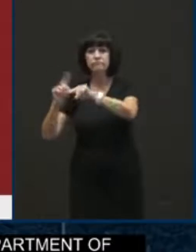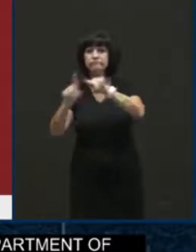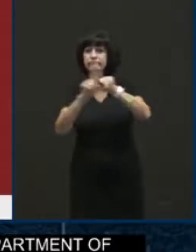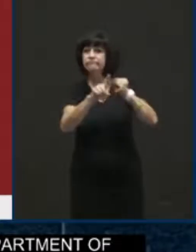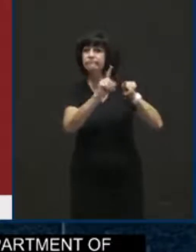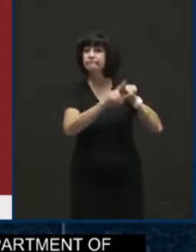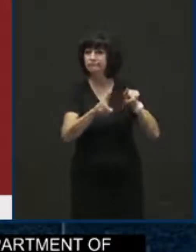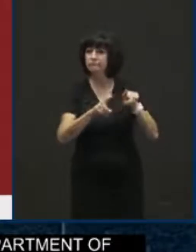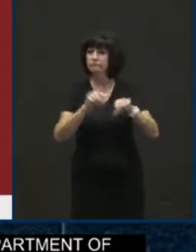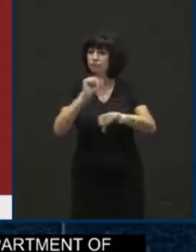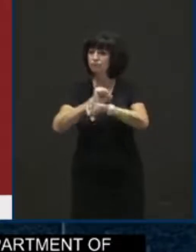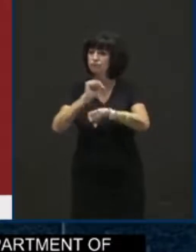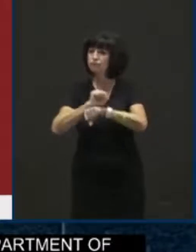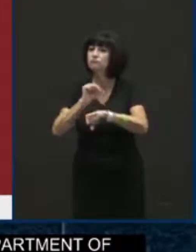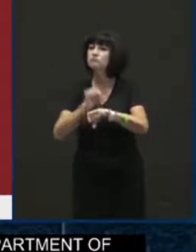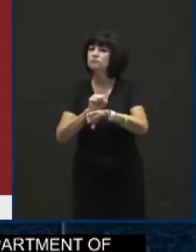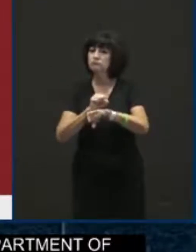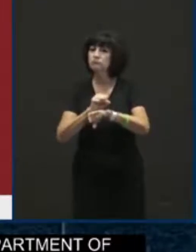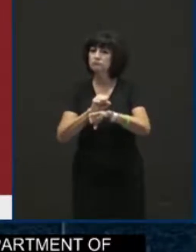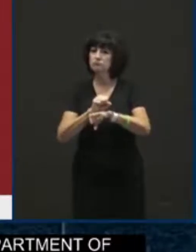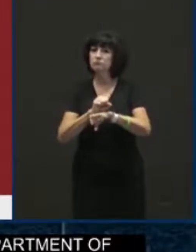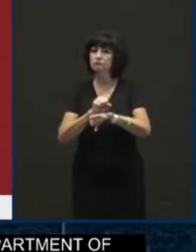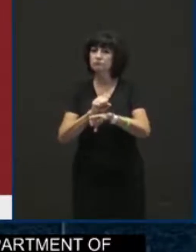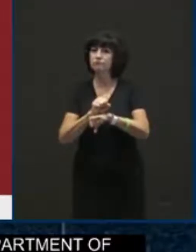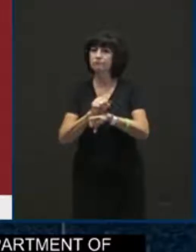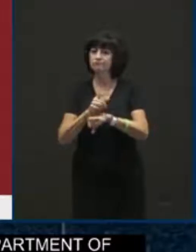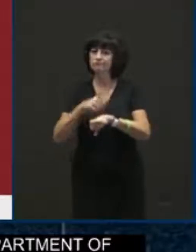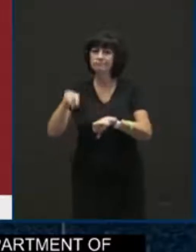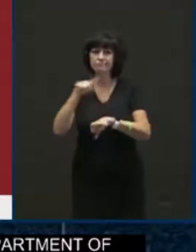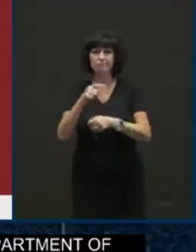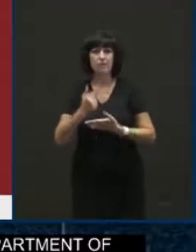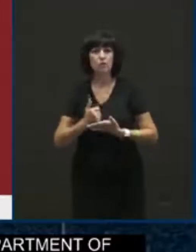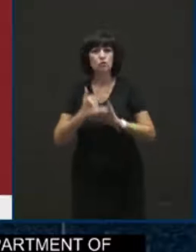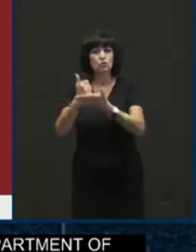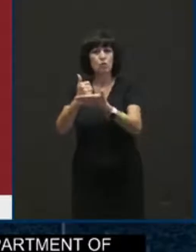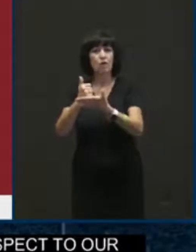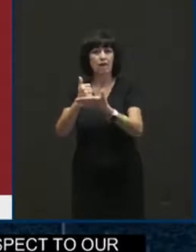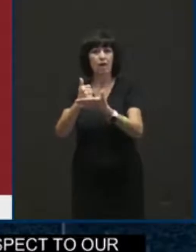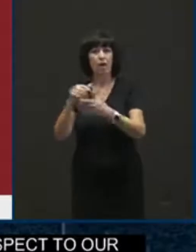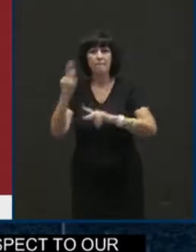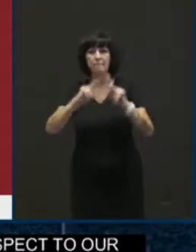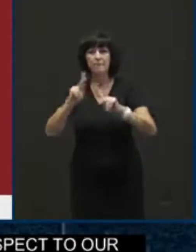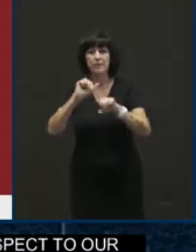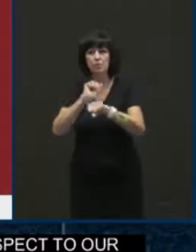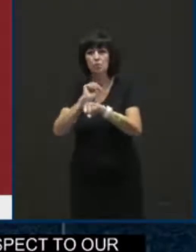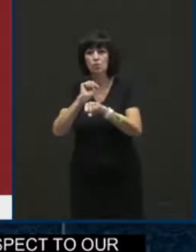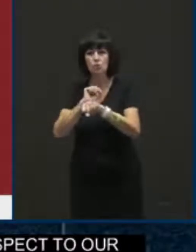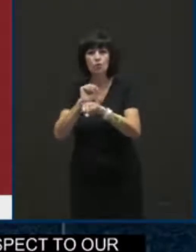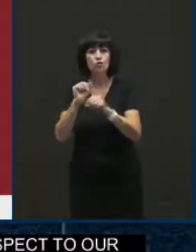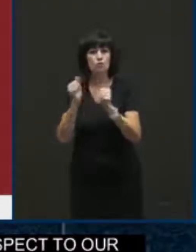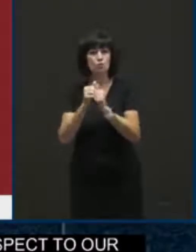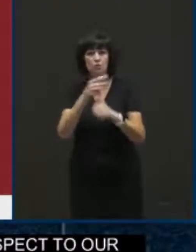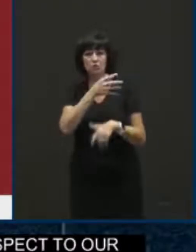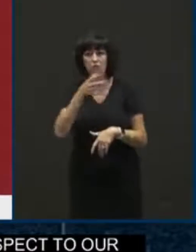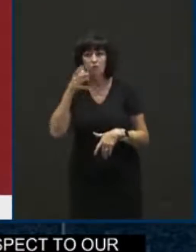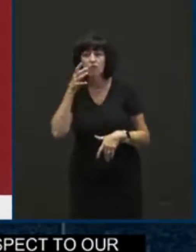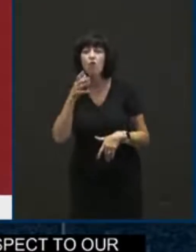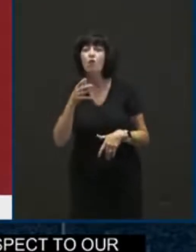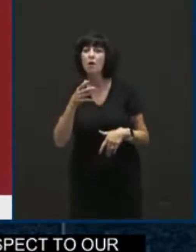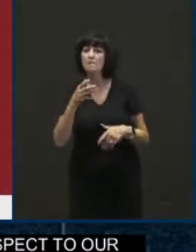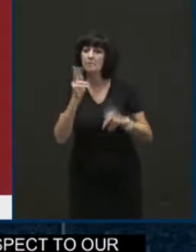the coast to help growers with the harvest, and we'll take a look at